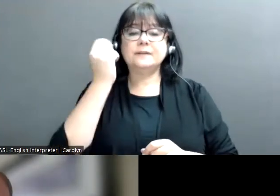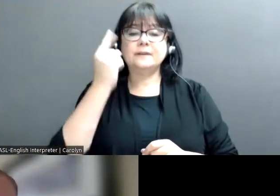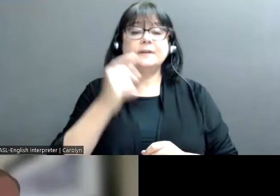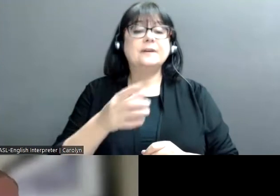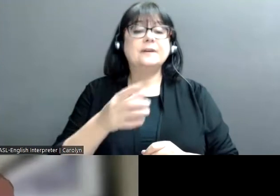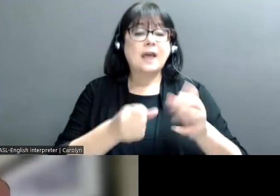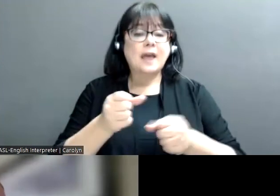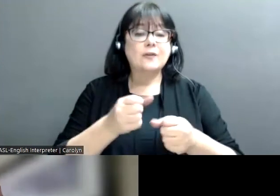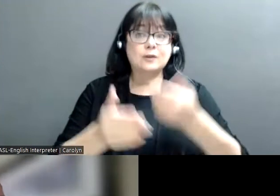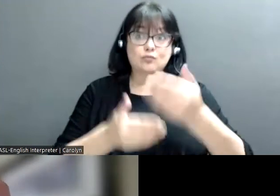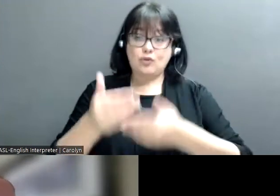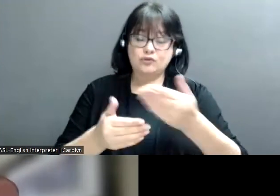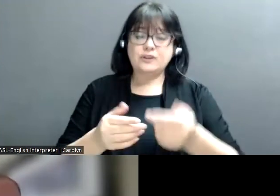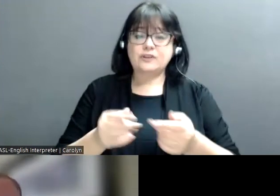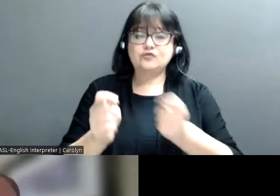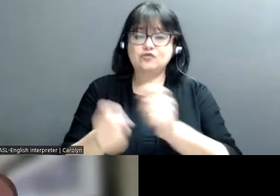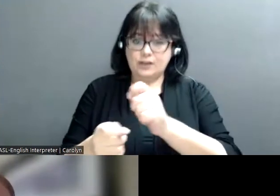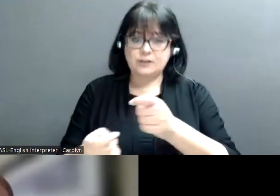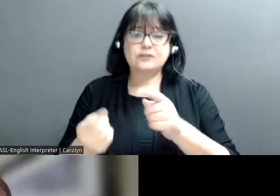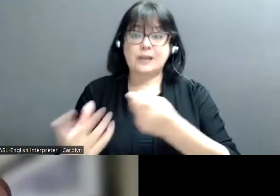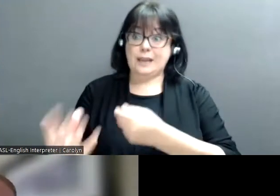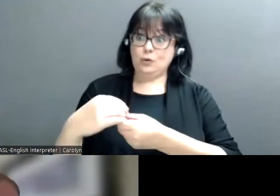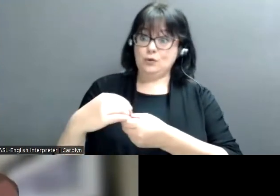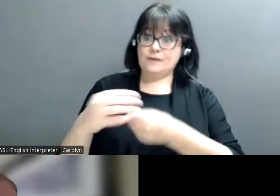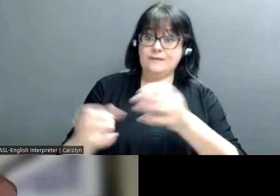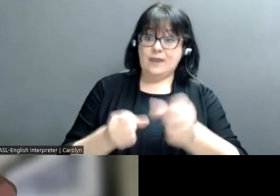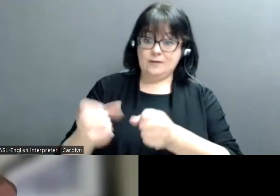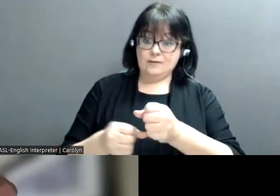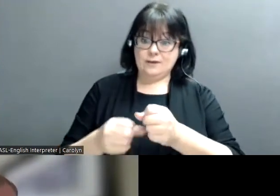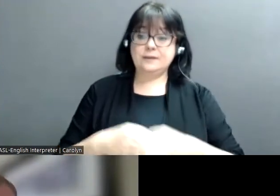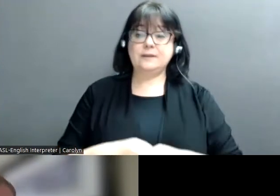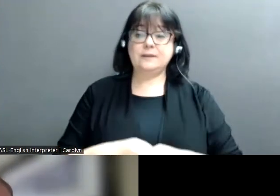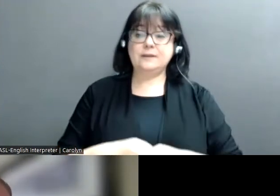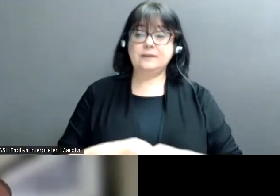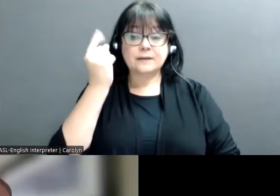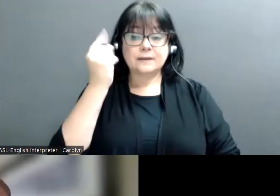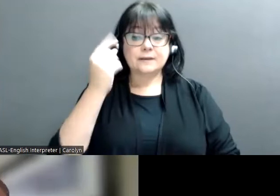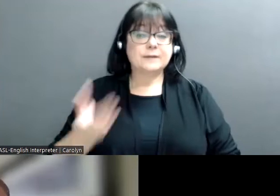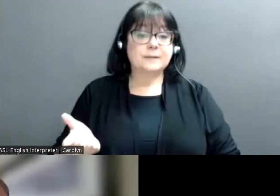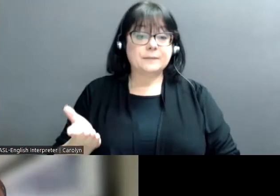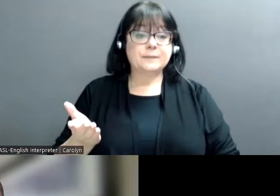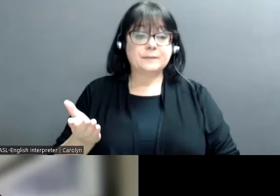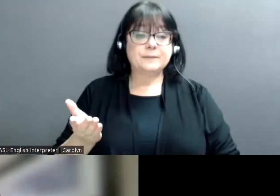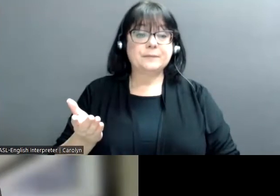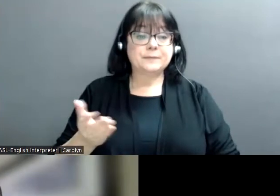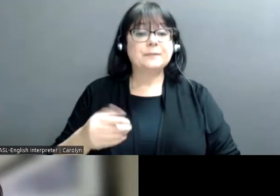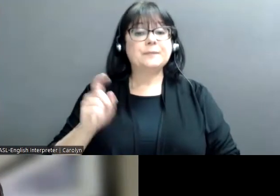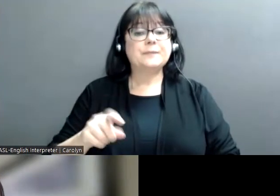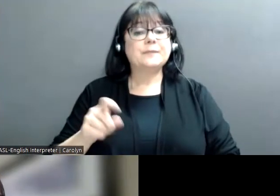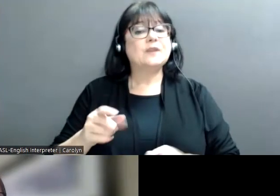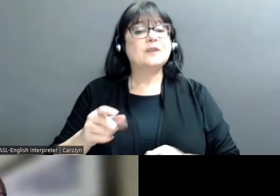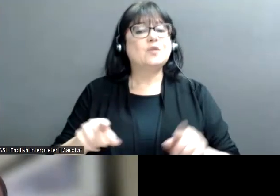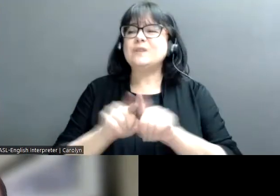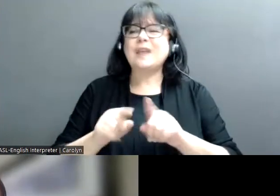to hire inclusively. And it does that because you have to put everyone through kind of through the same process.